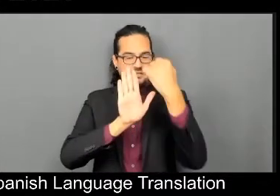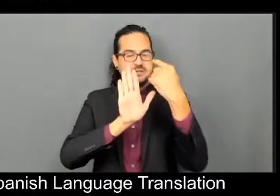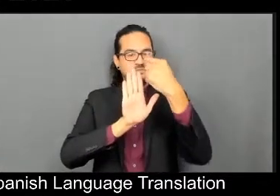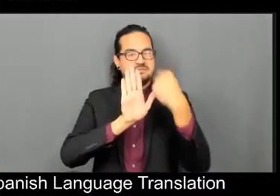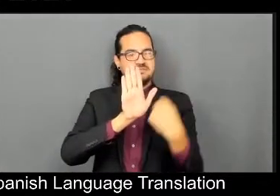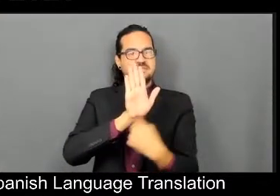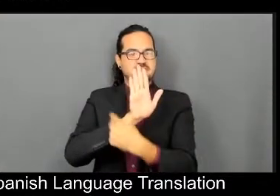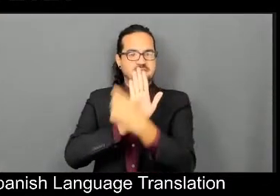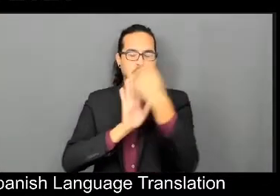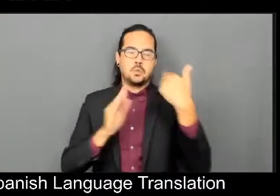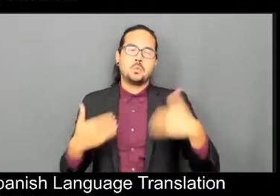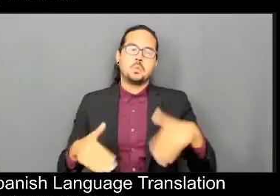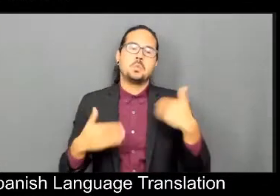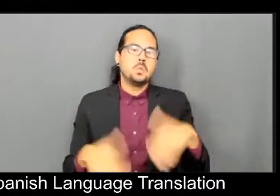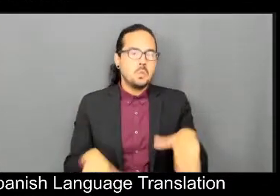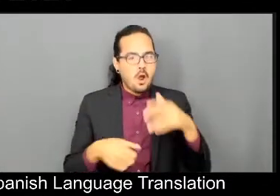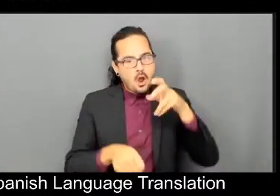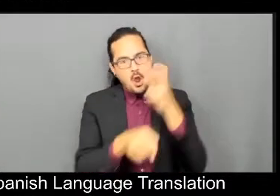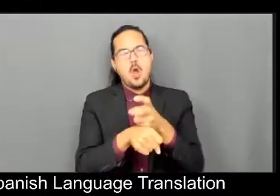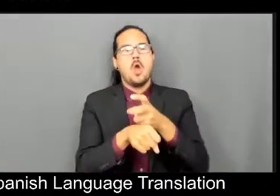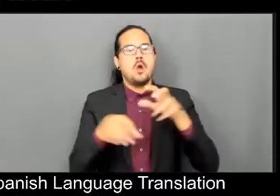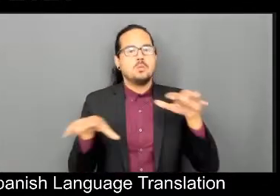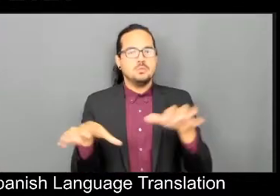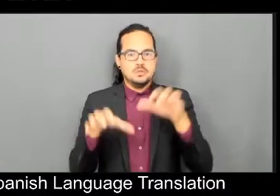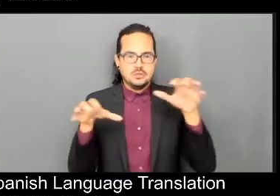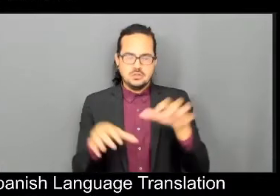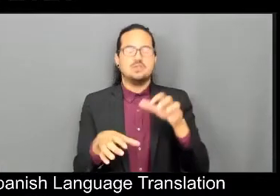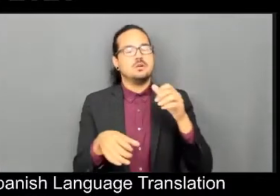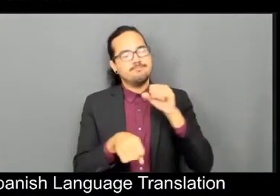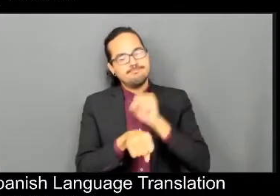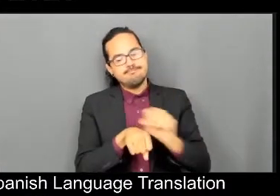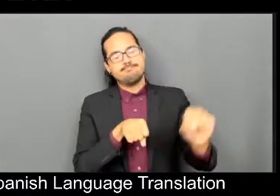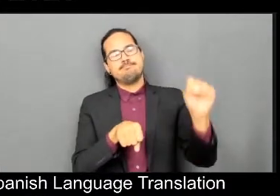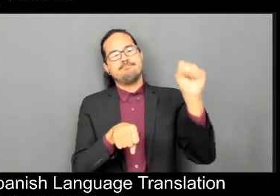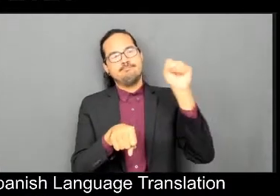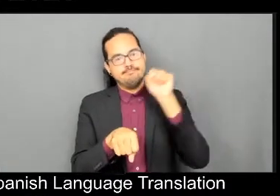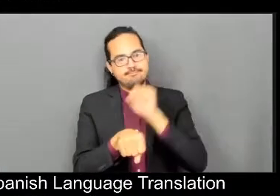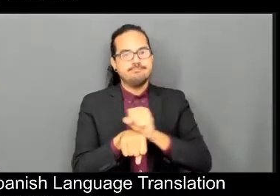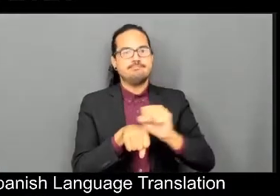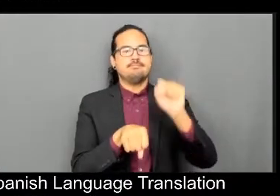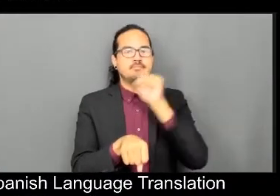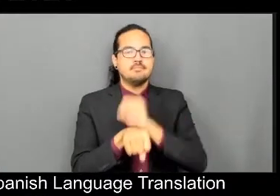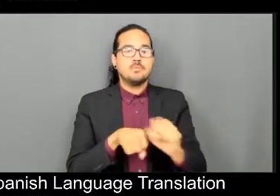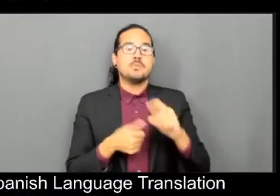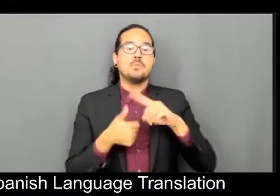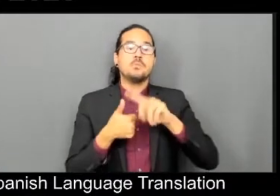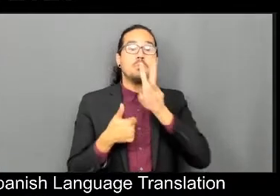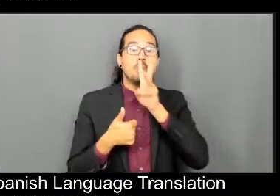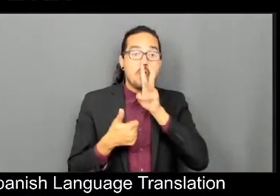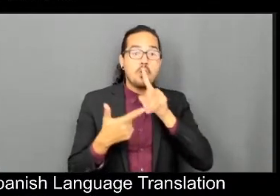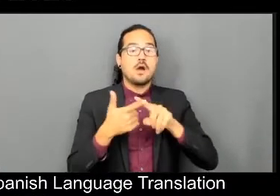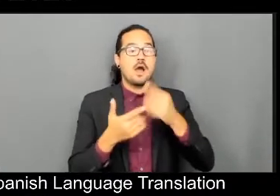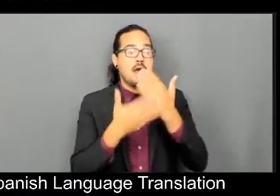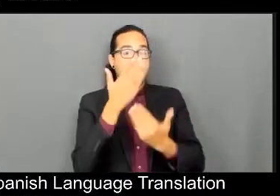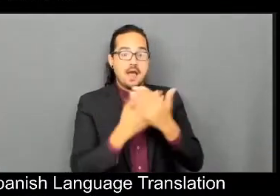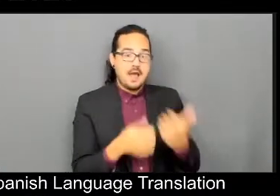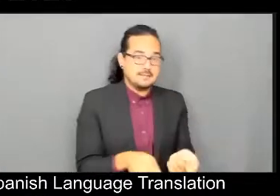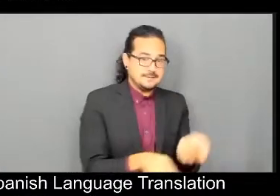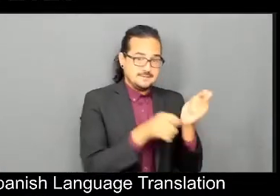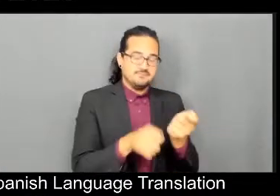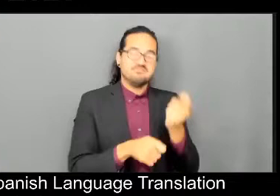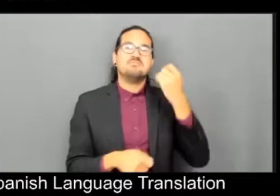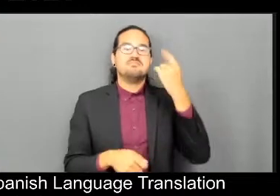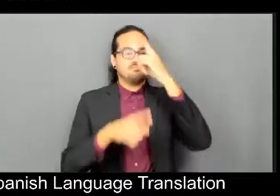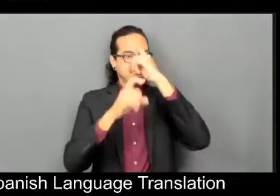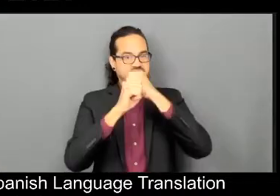ground with the use of water and hand tools mainly to extinguish that. No different than a campfire.